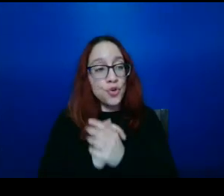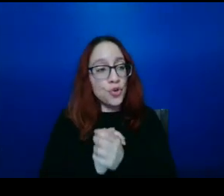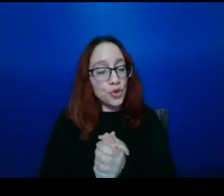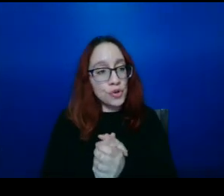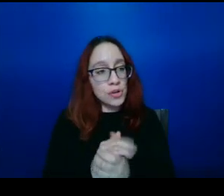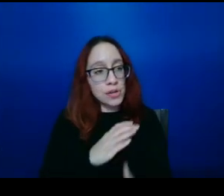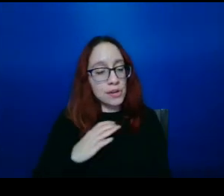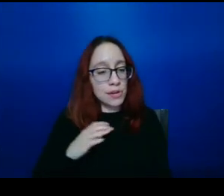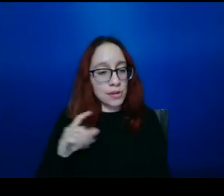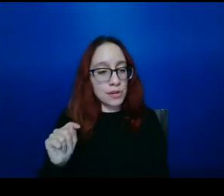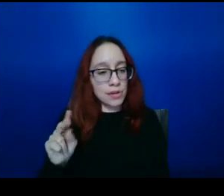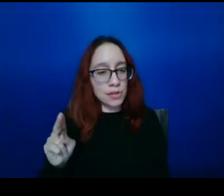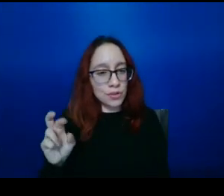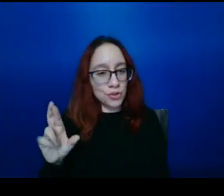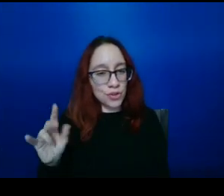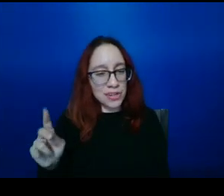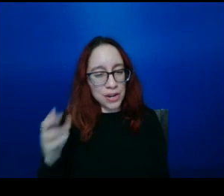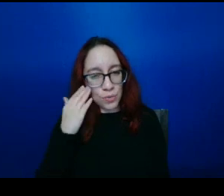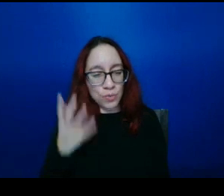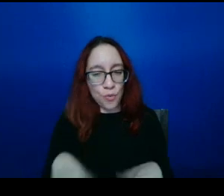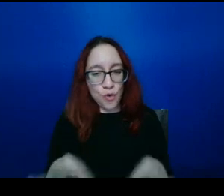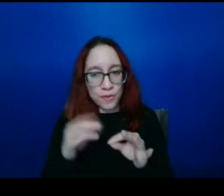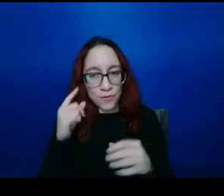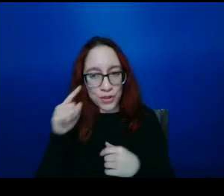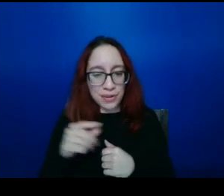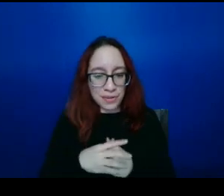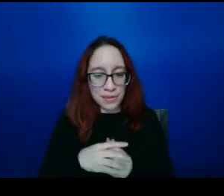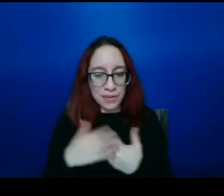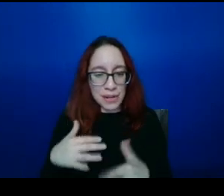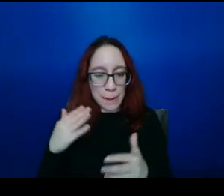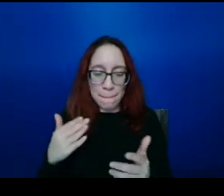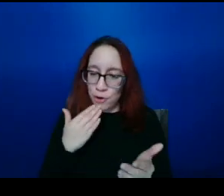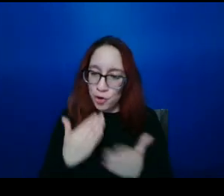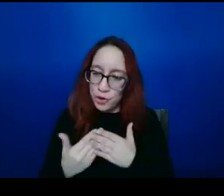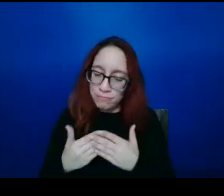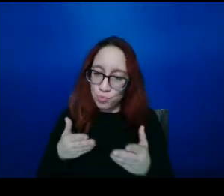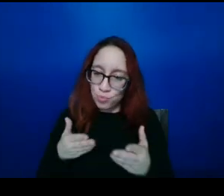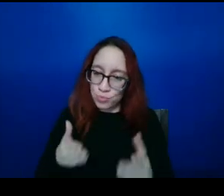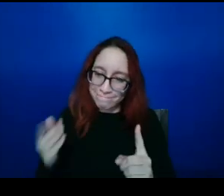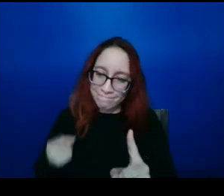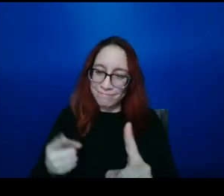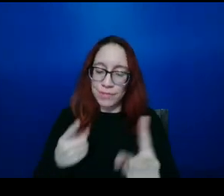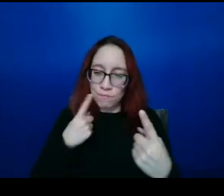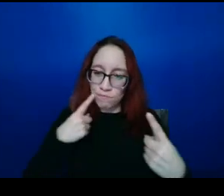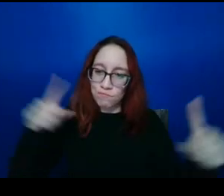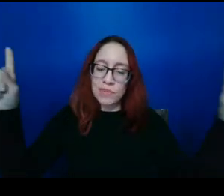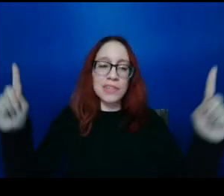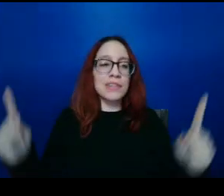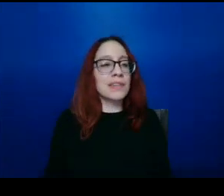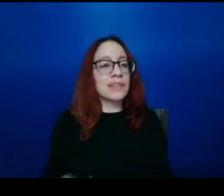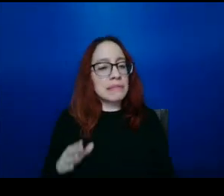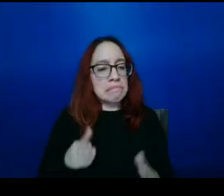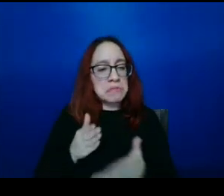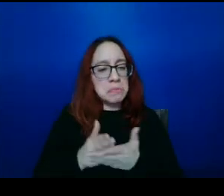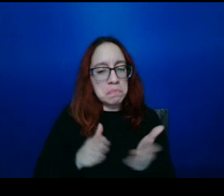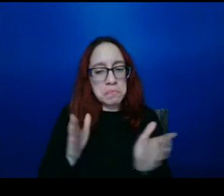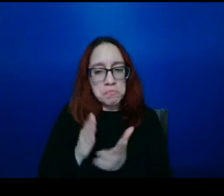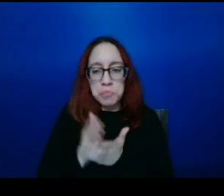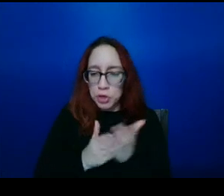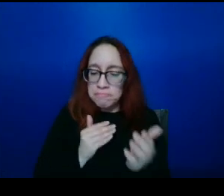Commissioner Turkin. I know this was very important to you. This is a step in the right direction, a major accomplishment. Yeah, step in the right direction. And I think